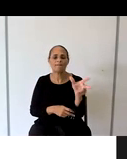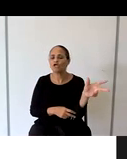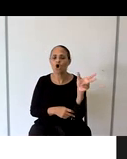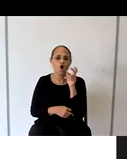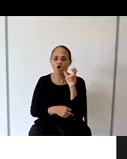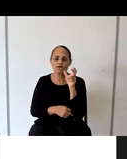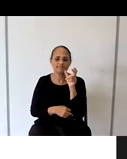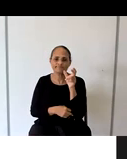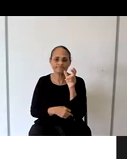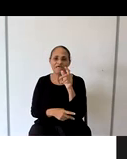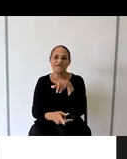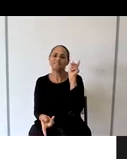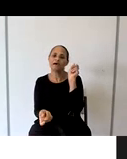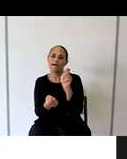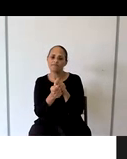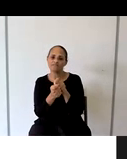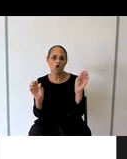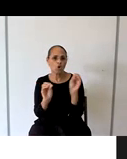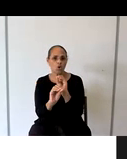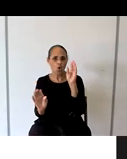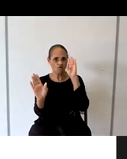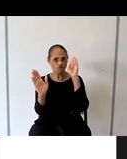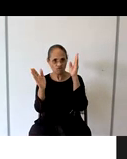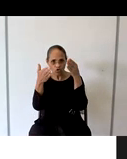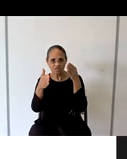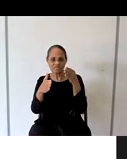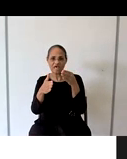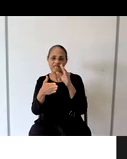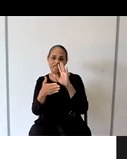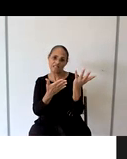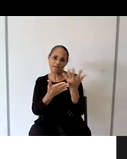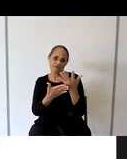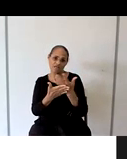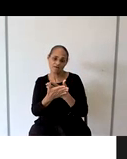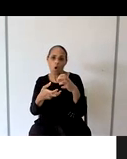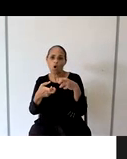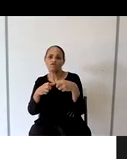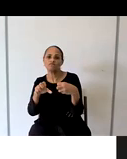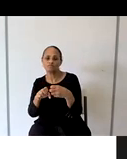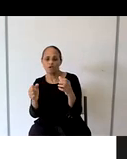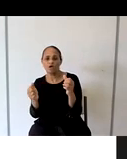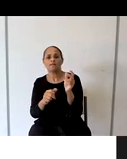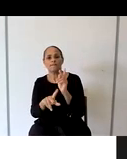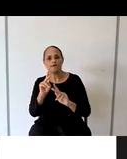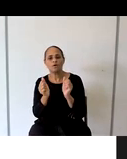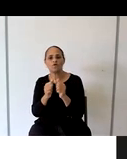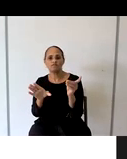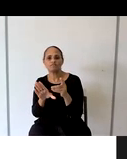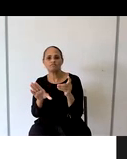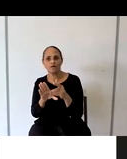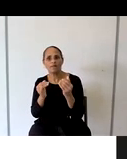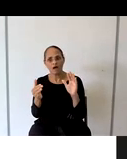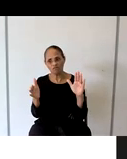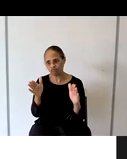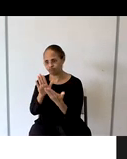is absolutely no focus in the media on issues that people with disabilities are actually facing,